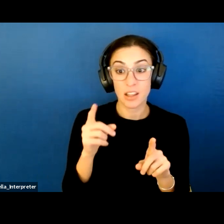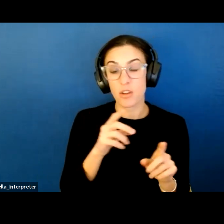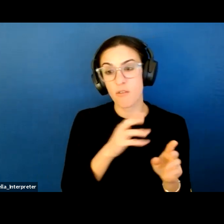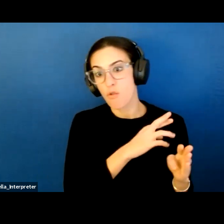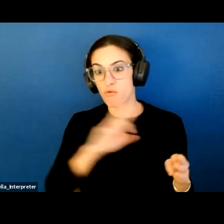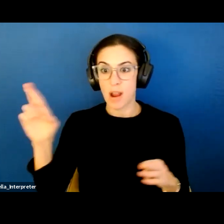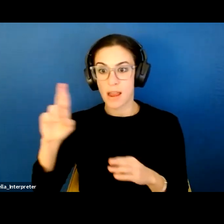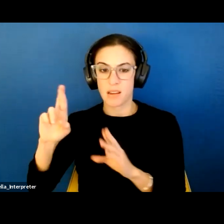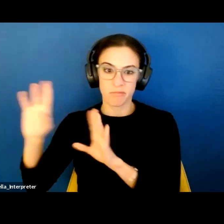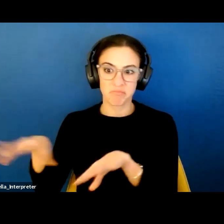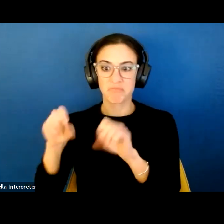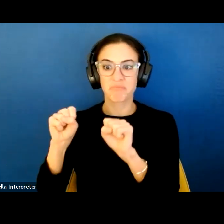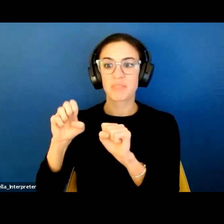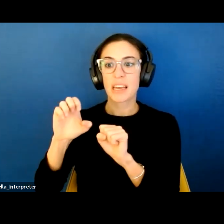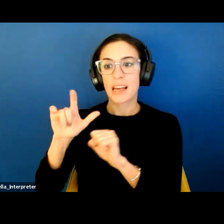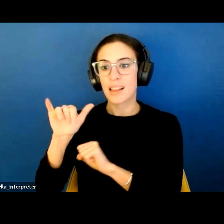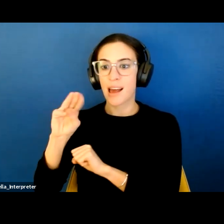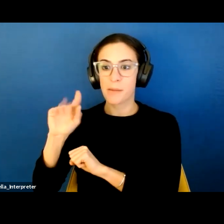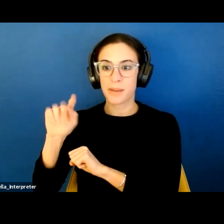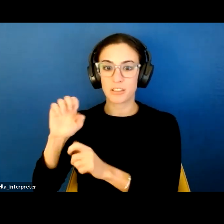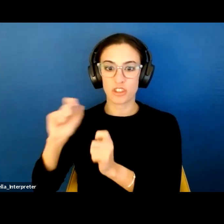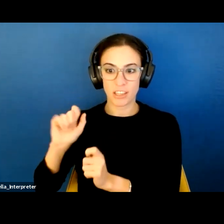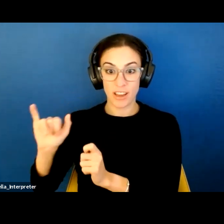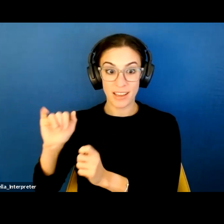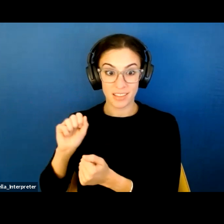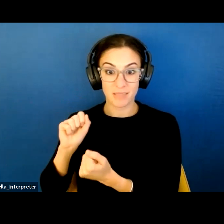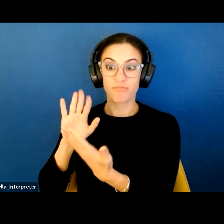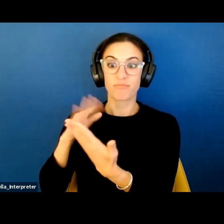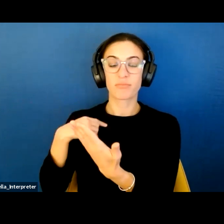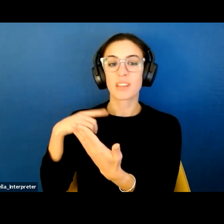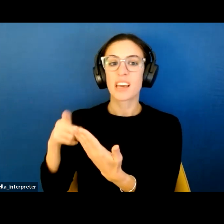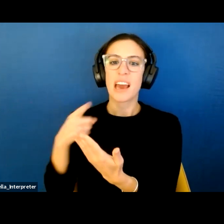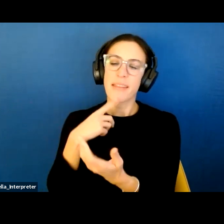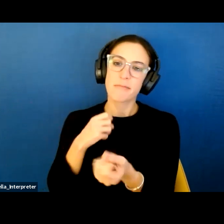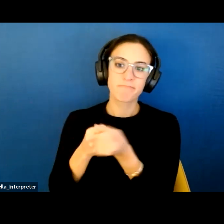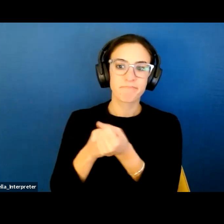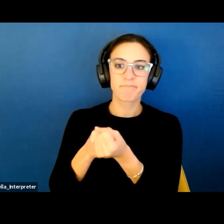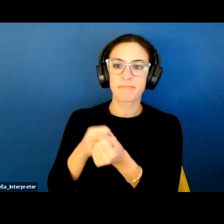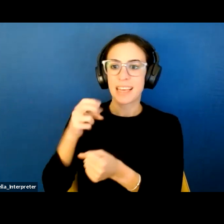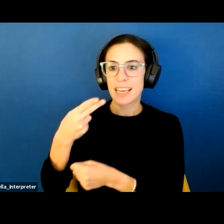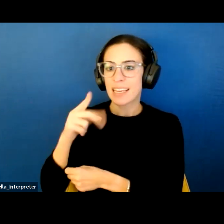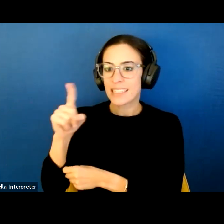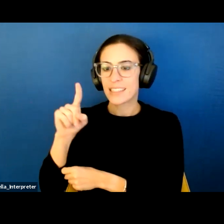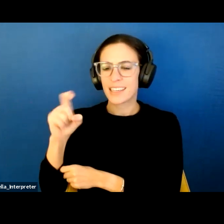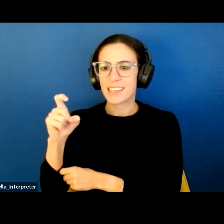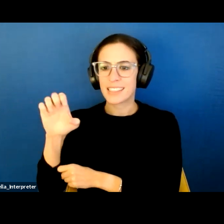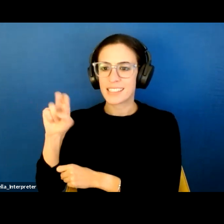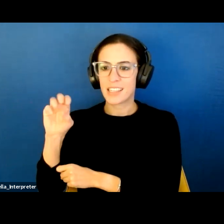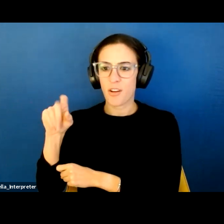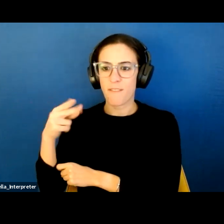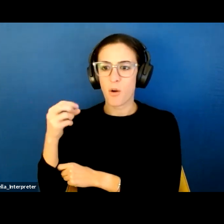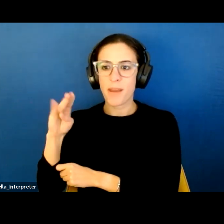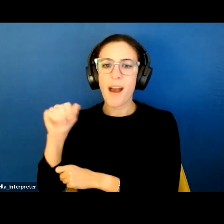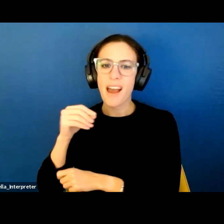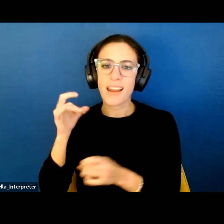as a cause, and its environmental advocacy promotes xenophobia and hate. Far right political parties in Europe fight to